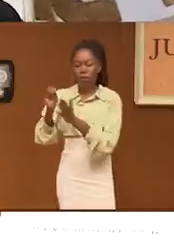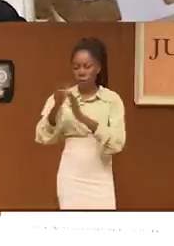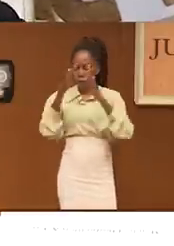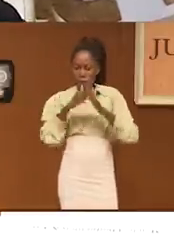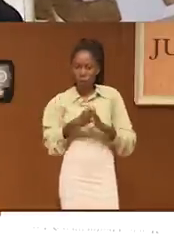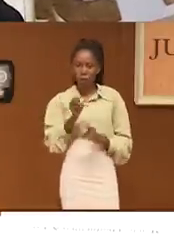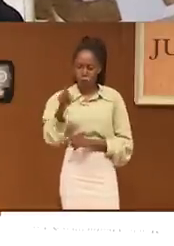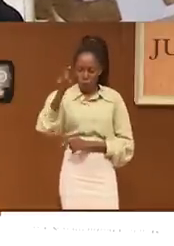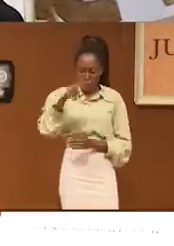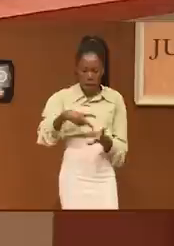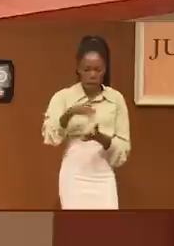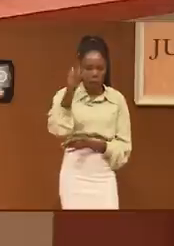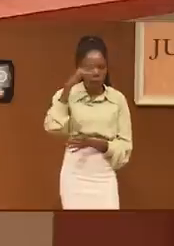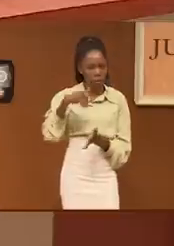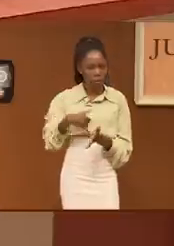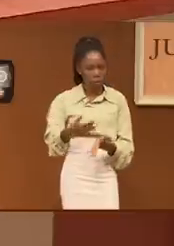You have to pay for it.